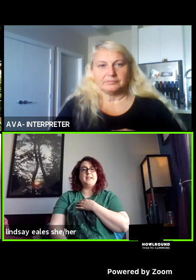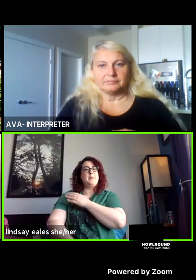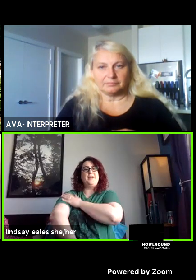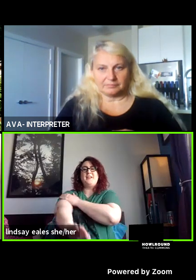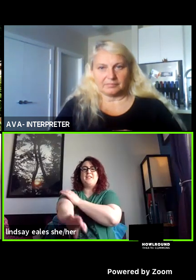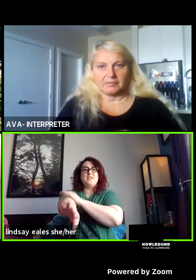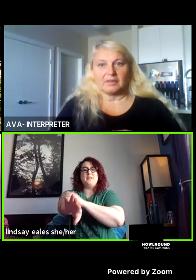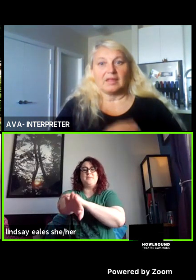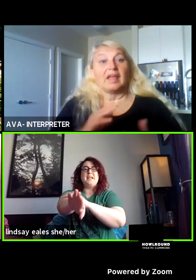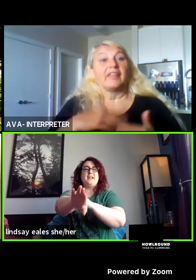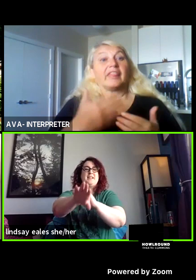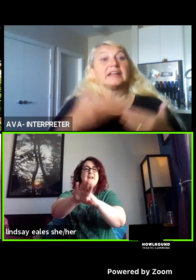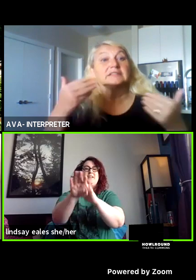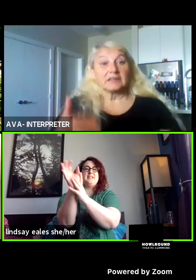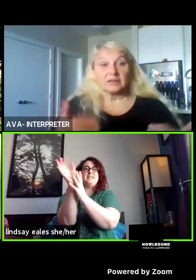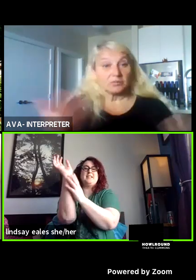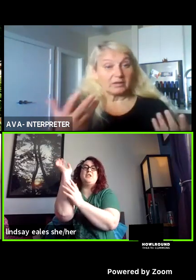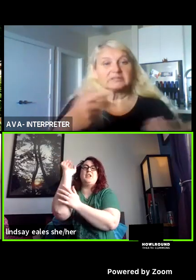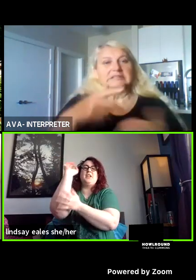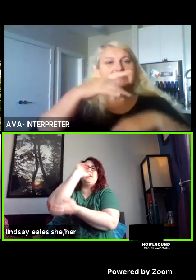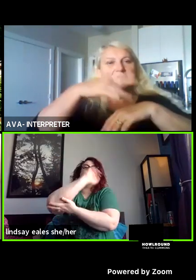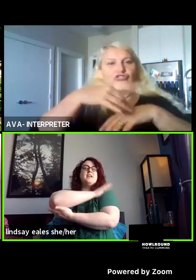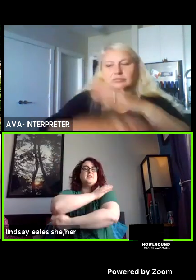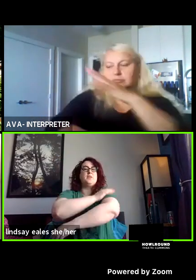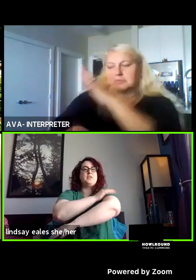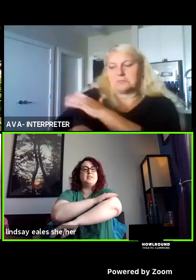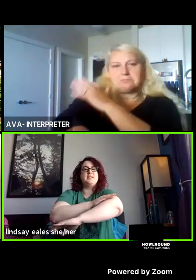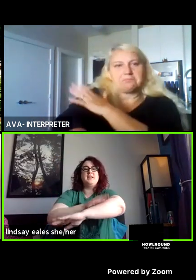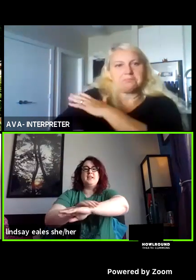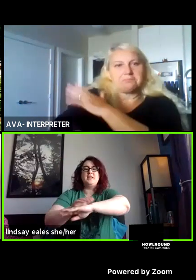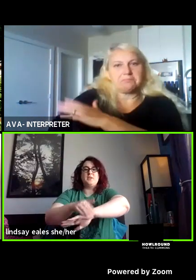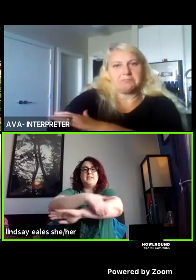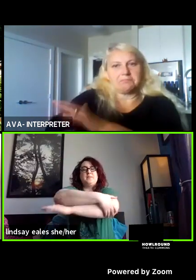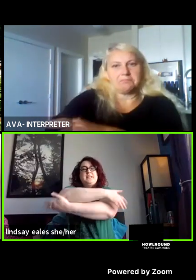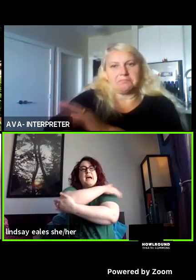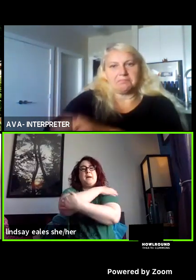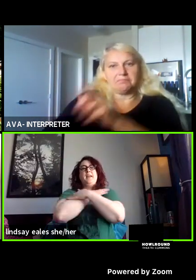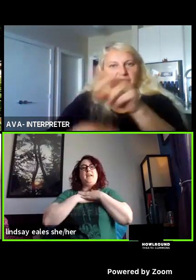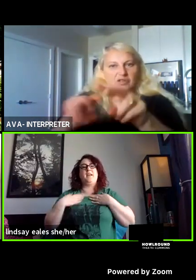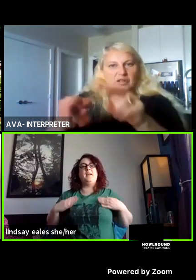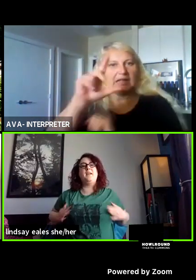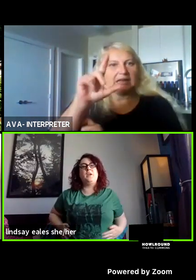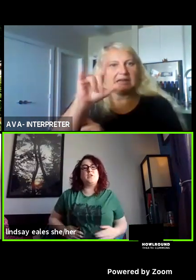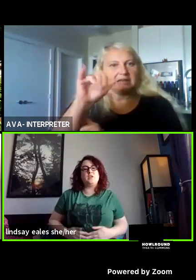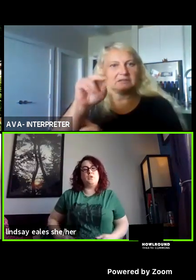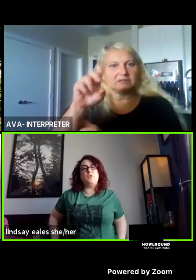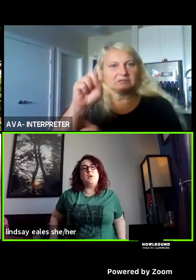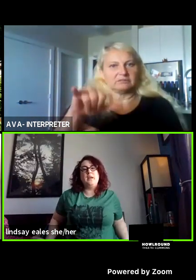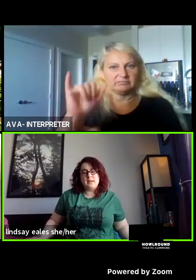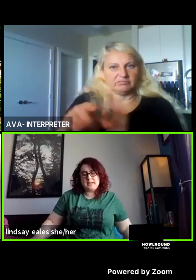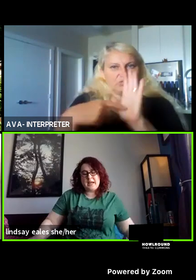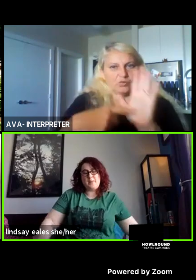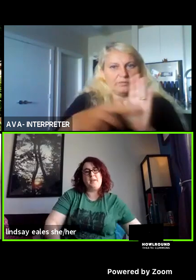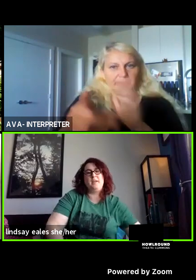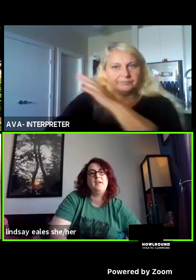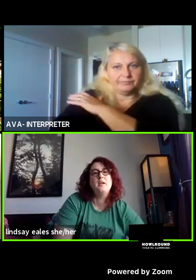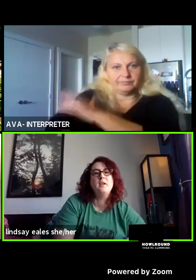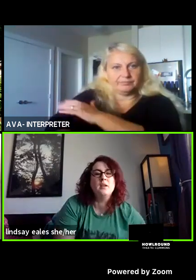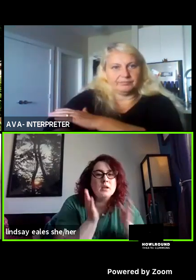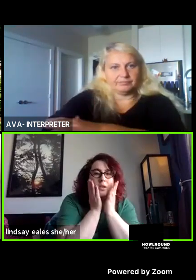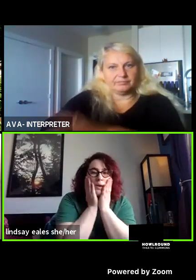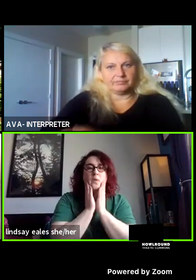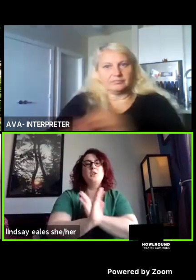And the next pattern is just some tactile sensation. So we're just doing some tapping. We can do